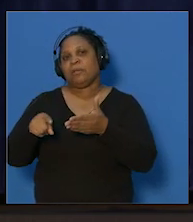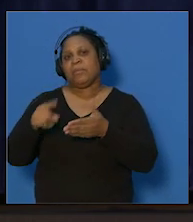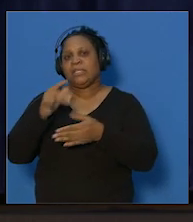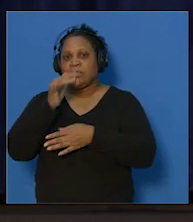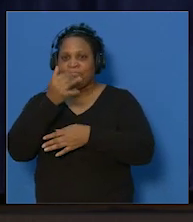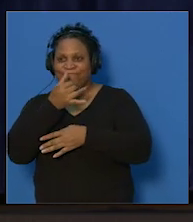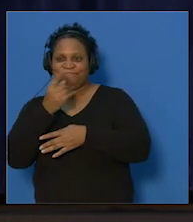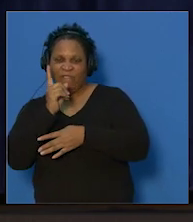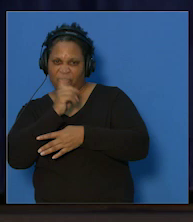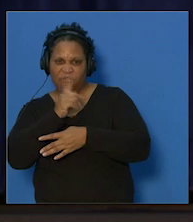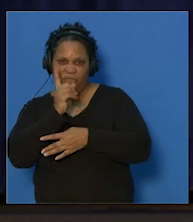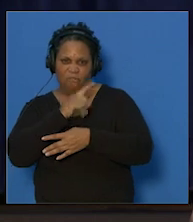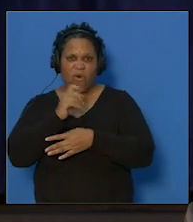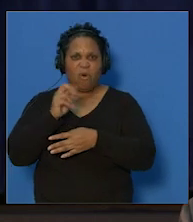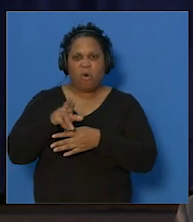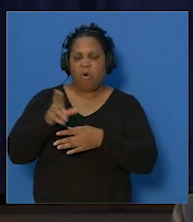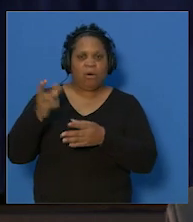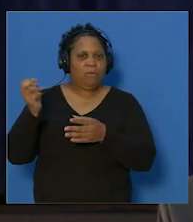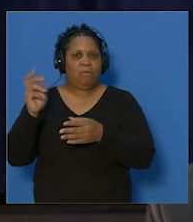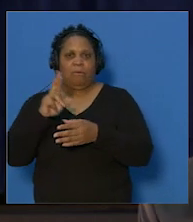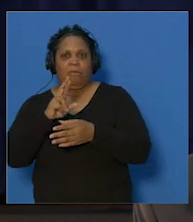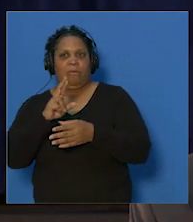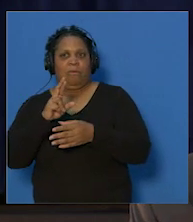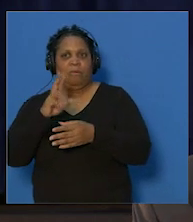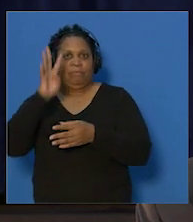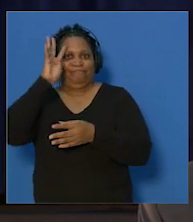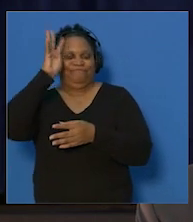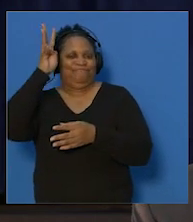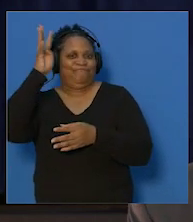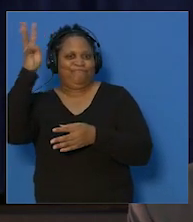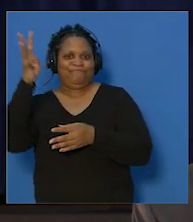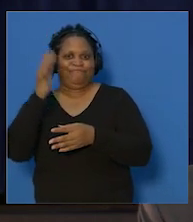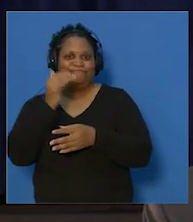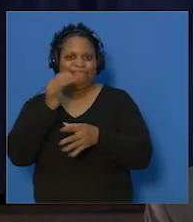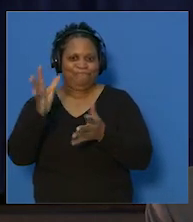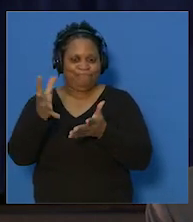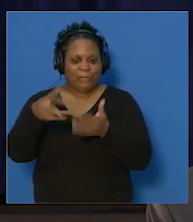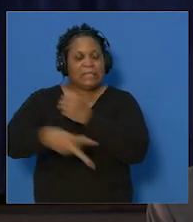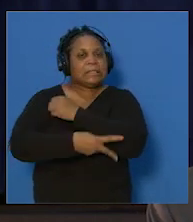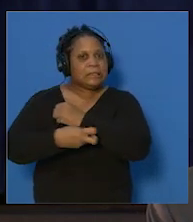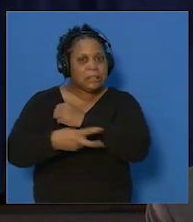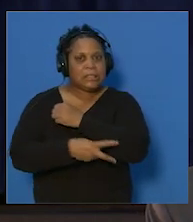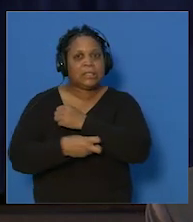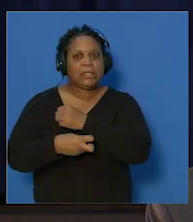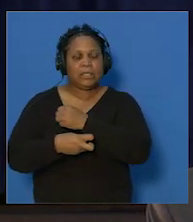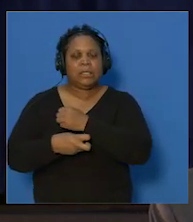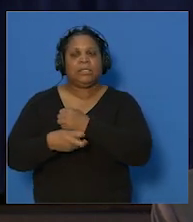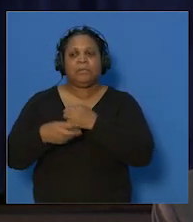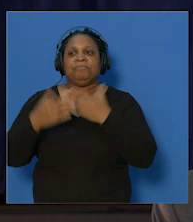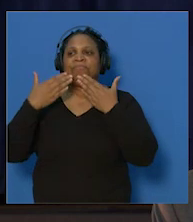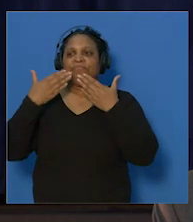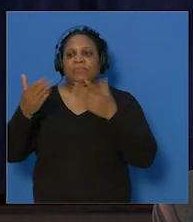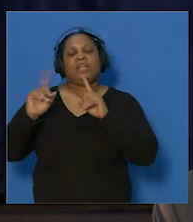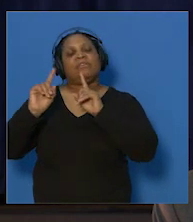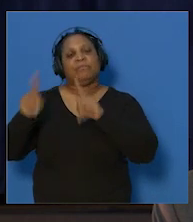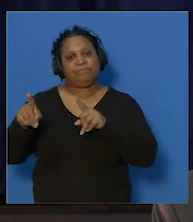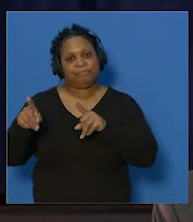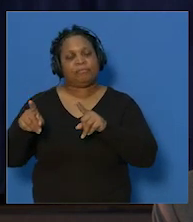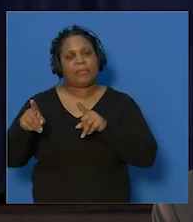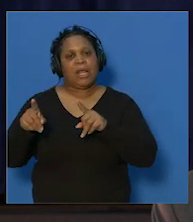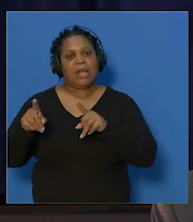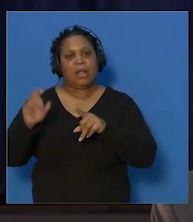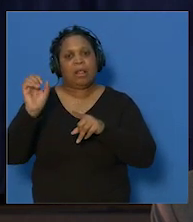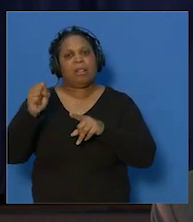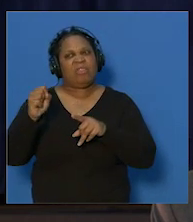fraud? Thank you for your question. That matter has already started, and the Ministry of Finance has already brought in an